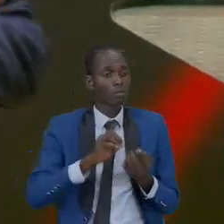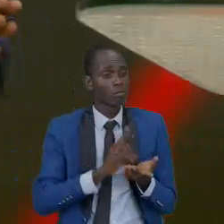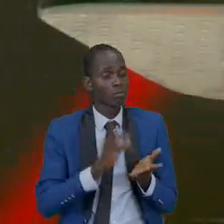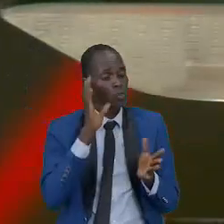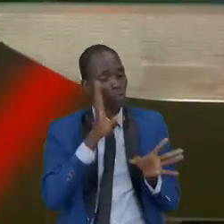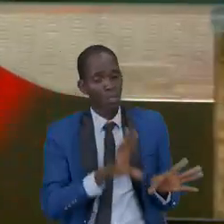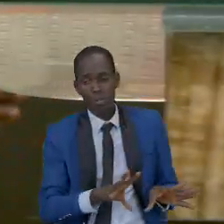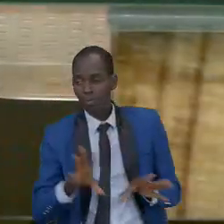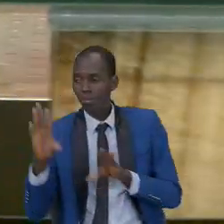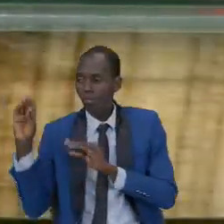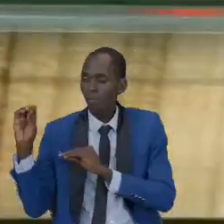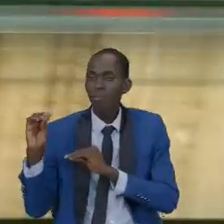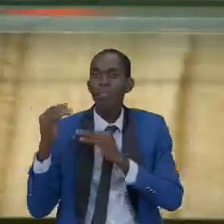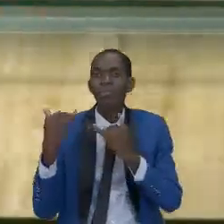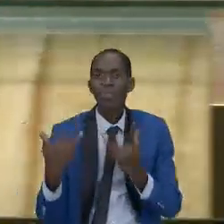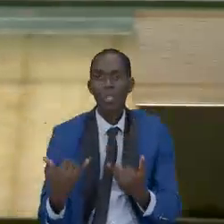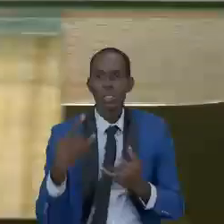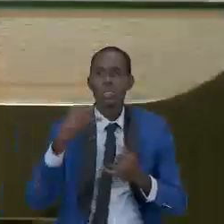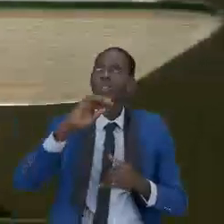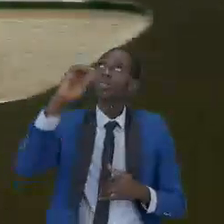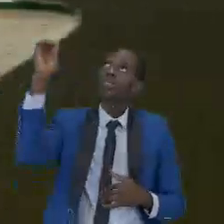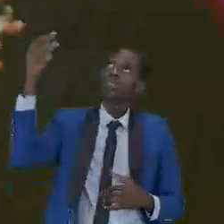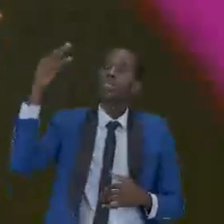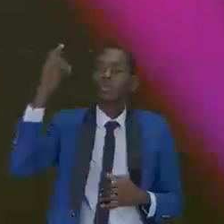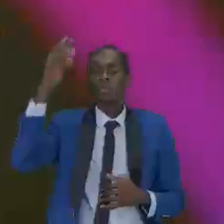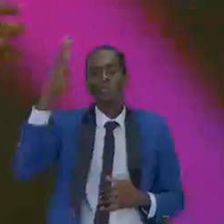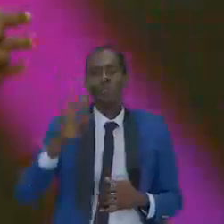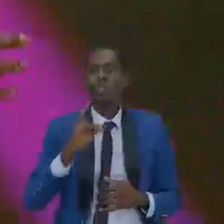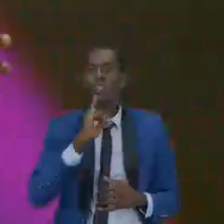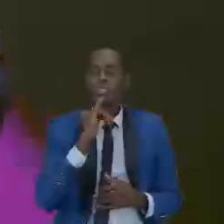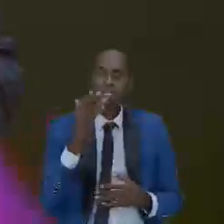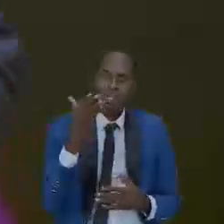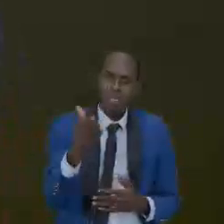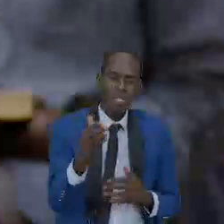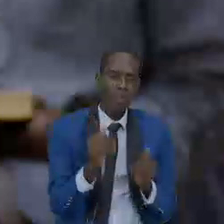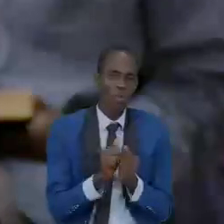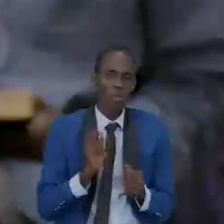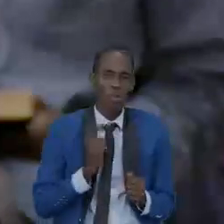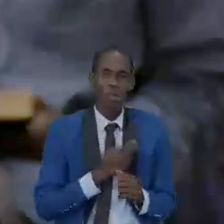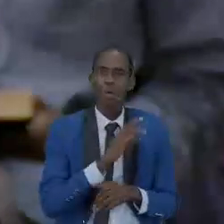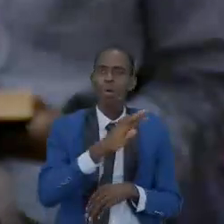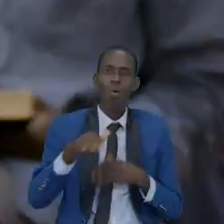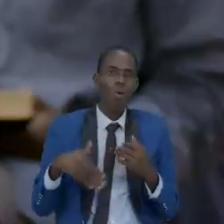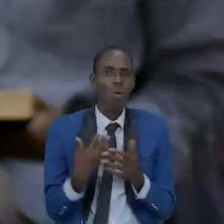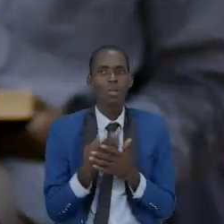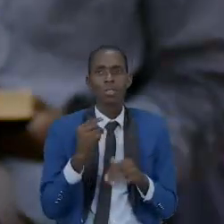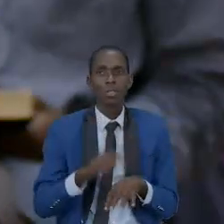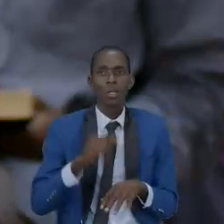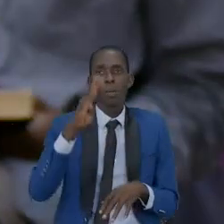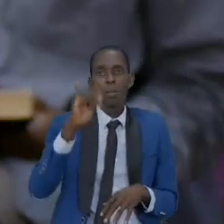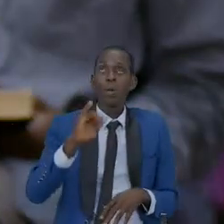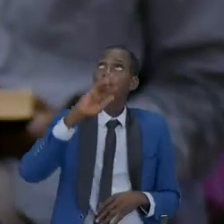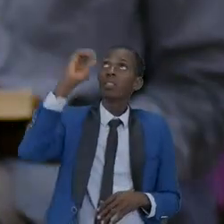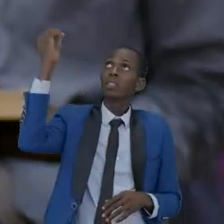Now, the grace of God is there with us all the time. By grace, ye are